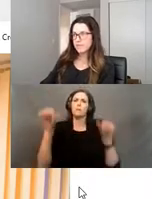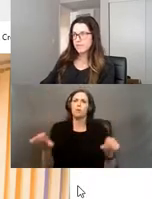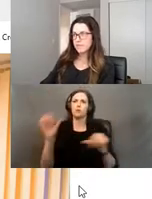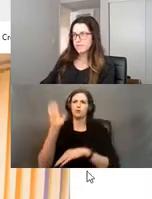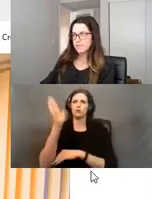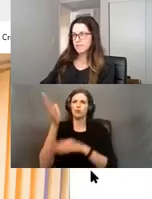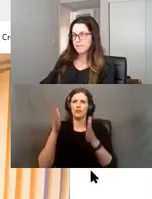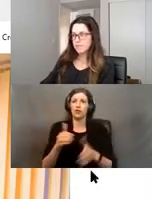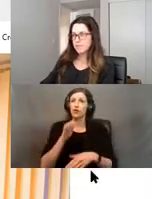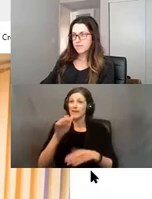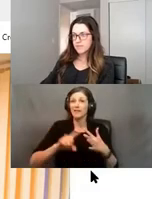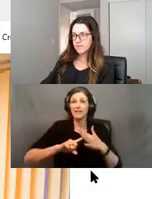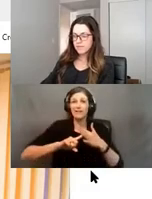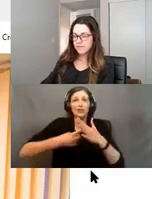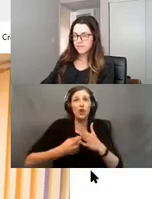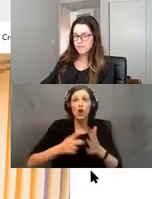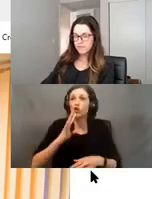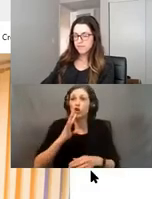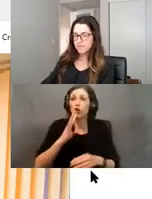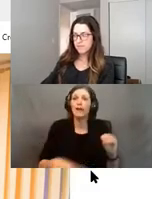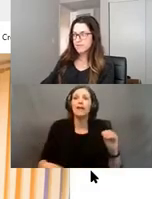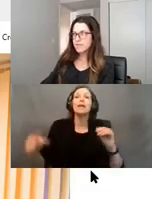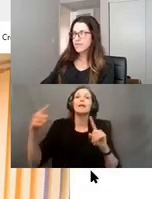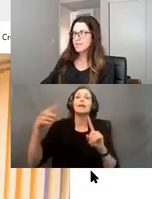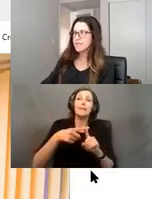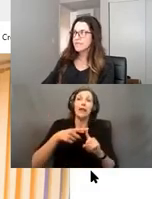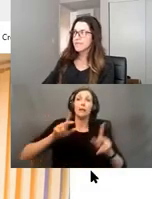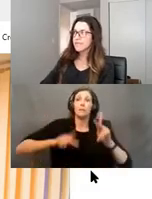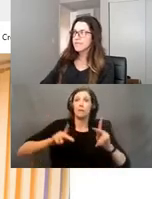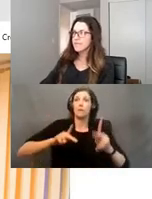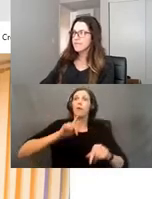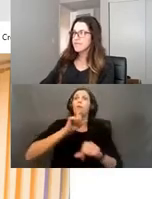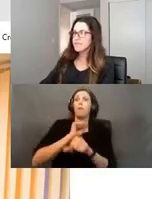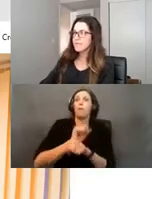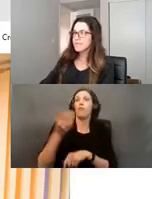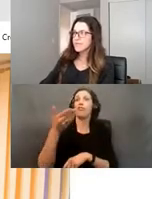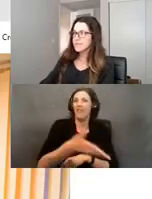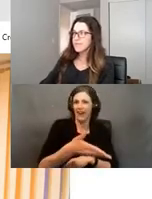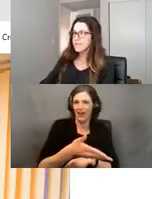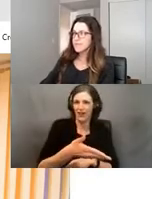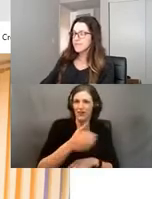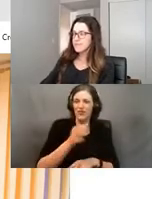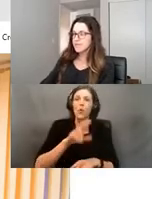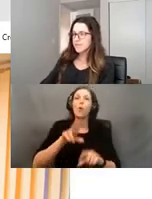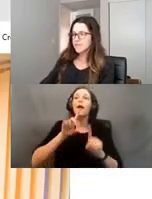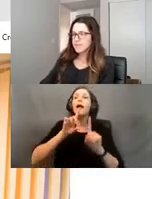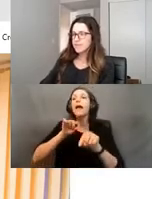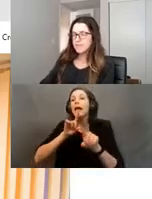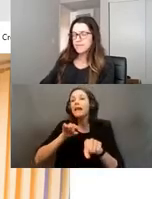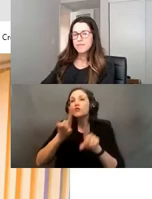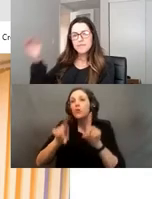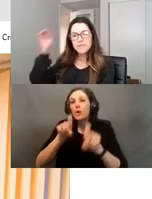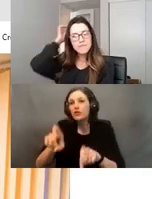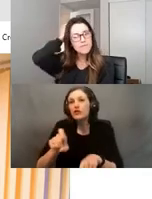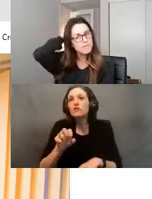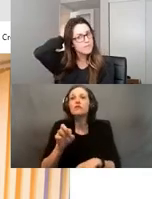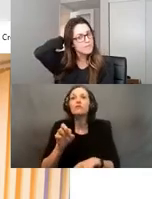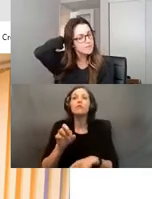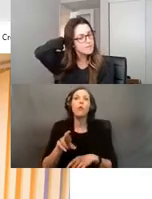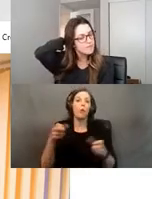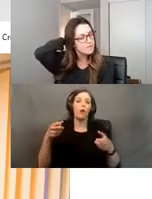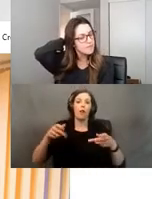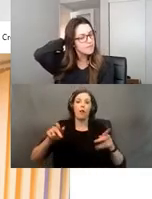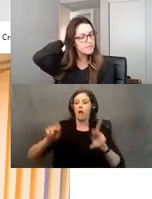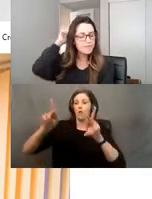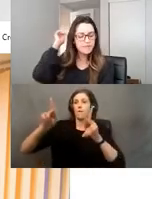talking until there are persons there or they'll answer questions or they will allow an attendee